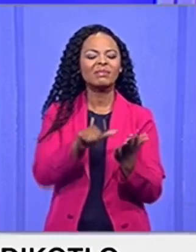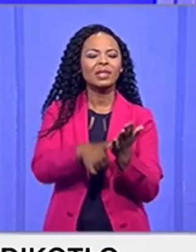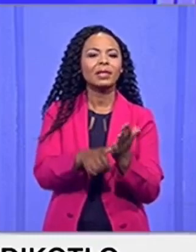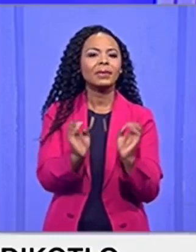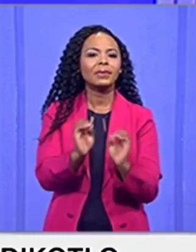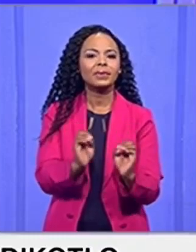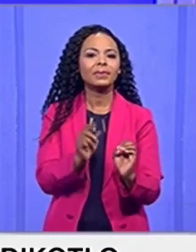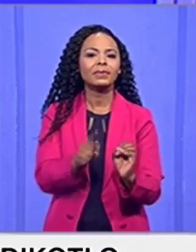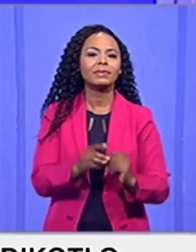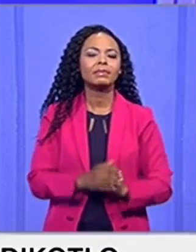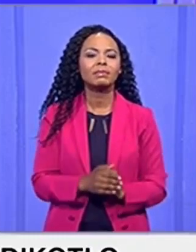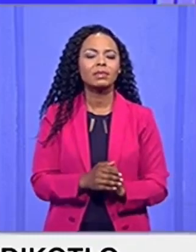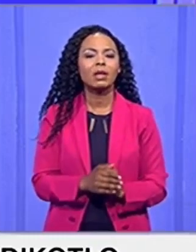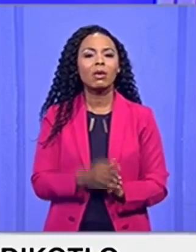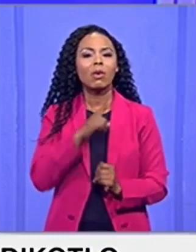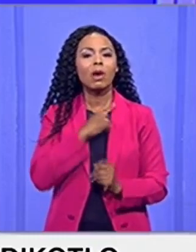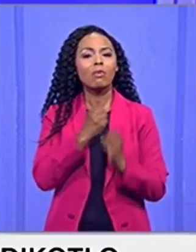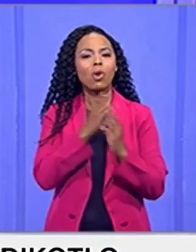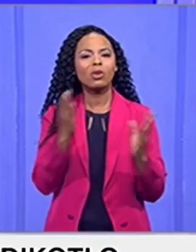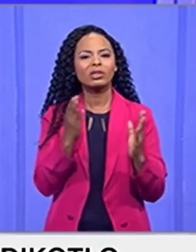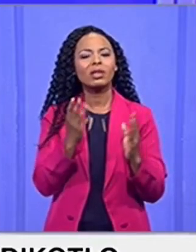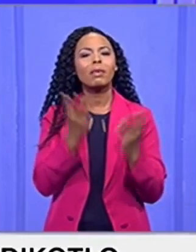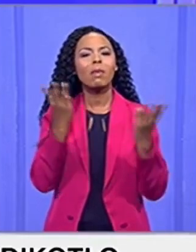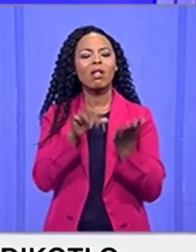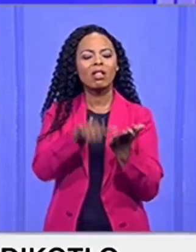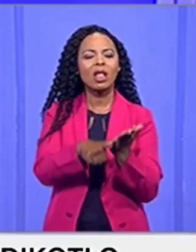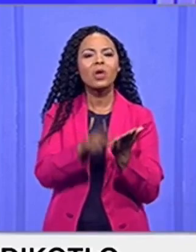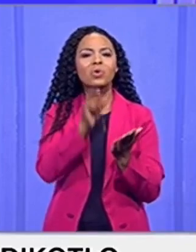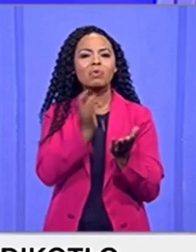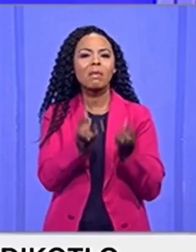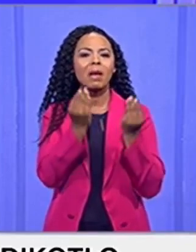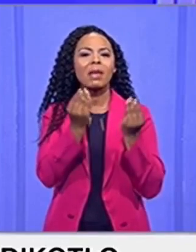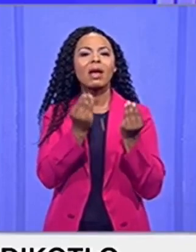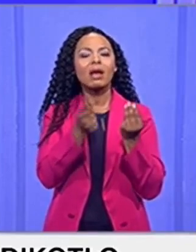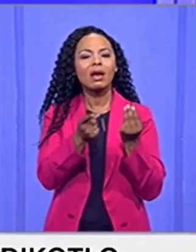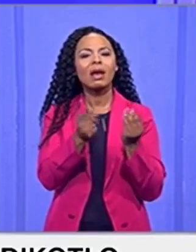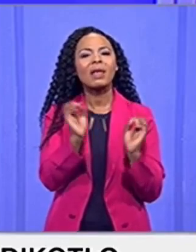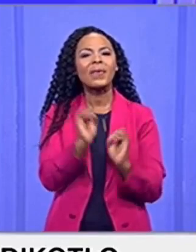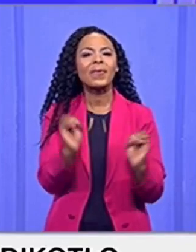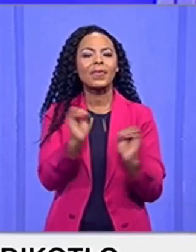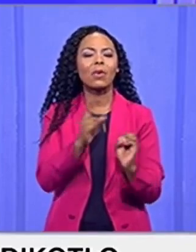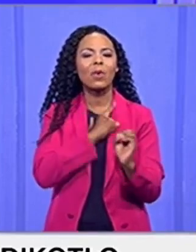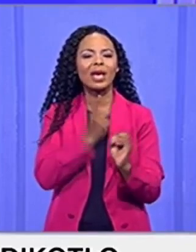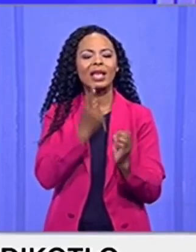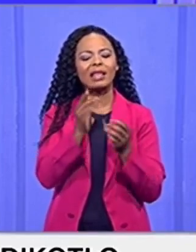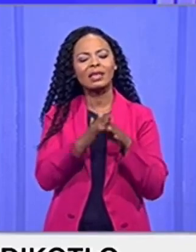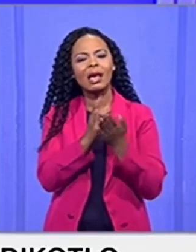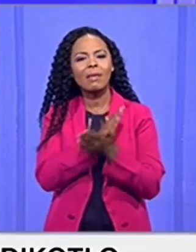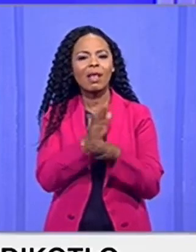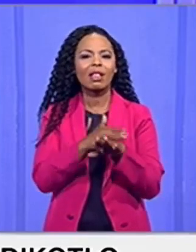diketekete tsa baamogedi ba duelwe thari ka ntlha ya se puso e reng ke bothata jwa setegeniki.